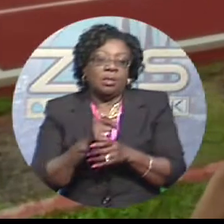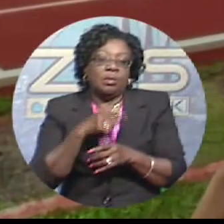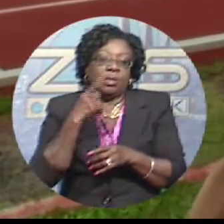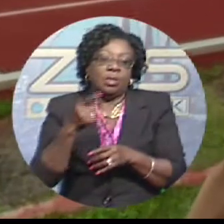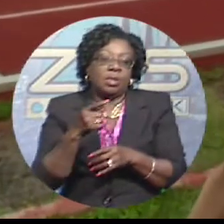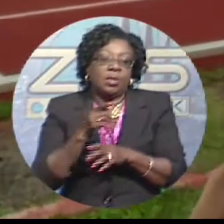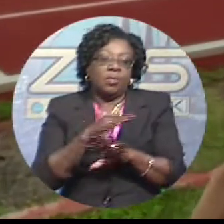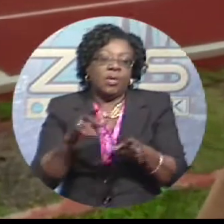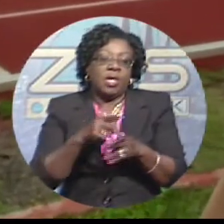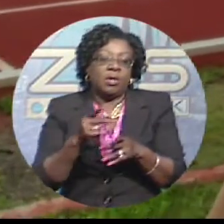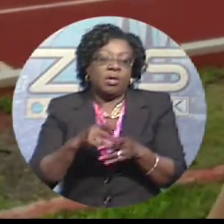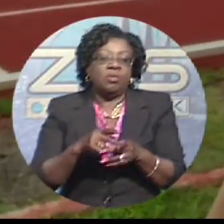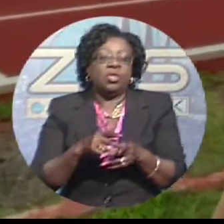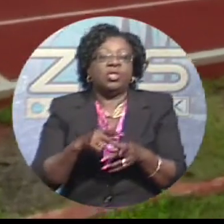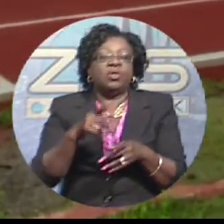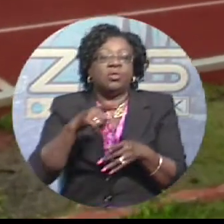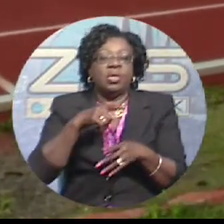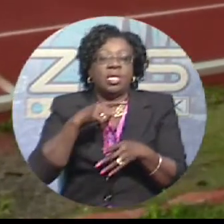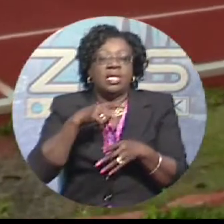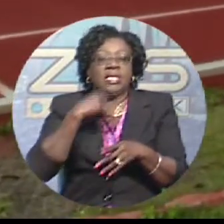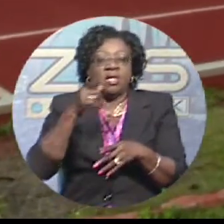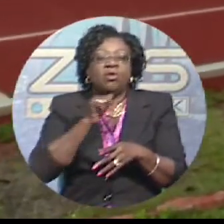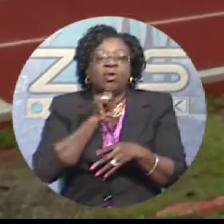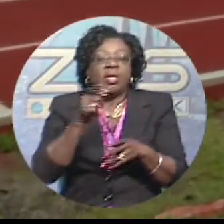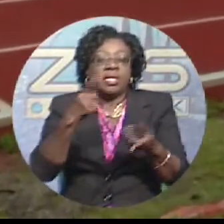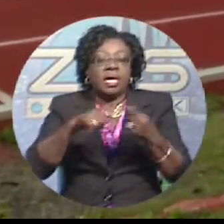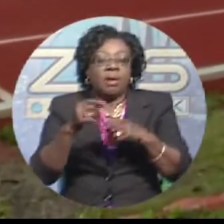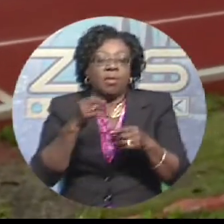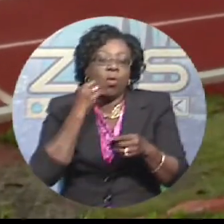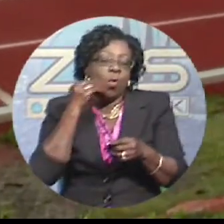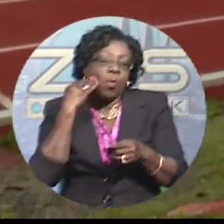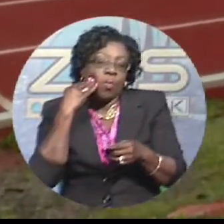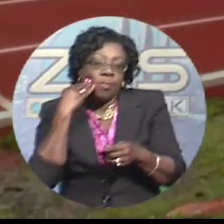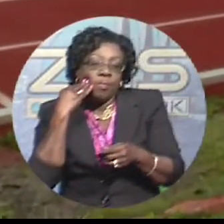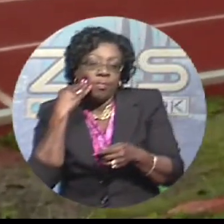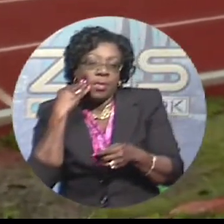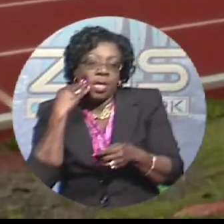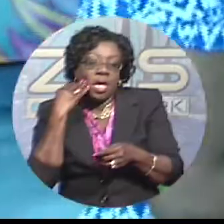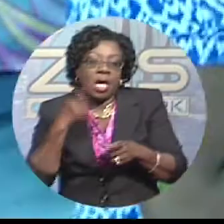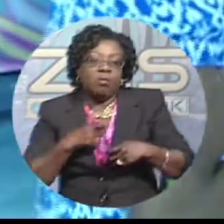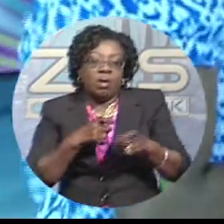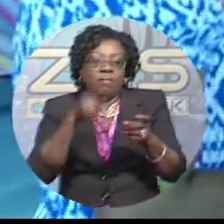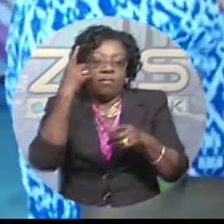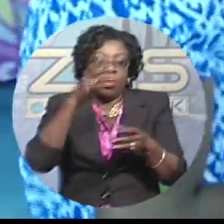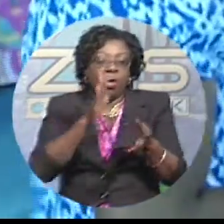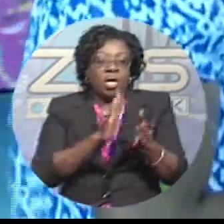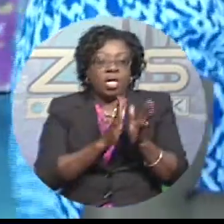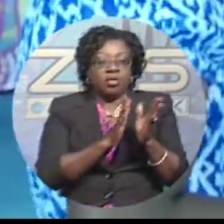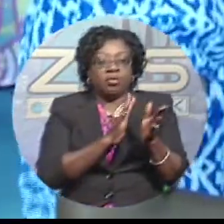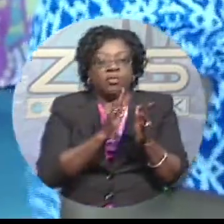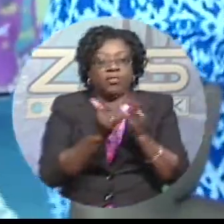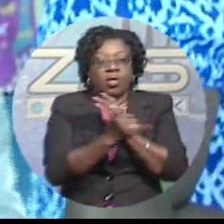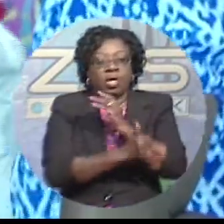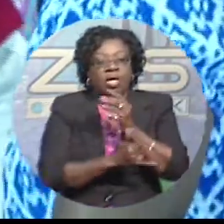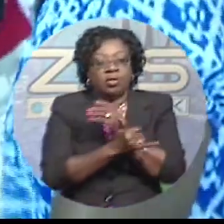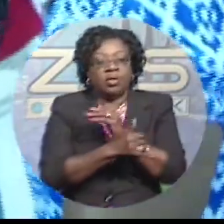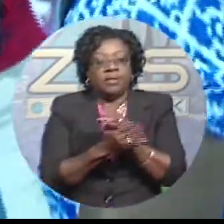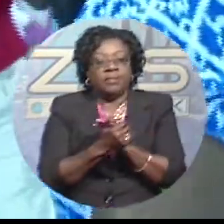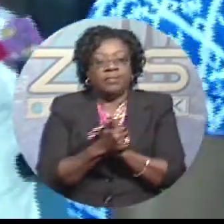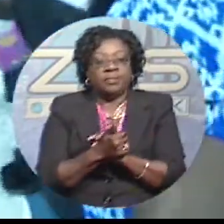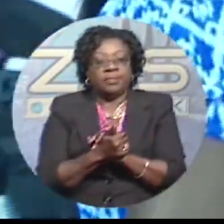your country or not to do certain things for your country. And that, to me, is dead wrong. And this is very, very upsetting for